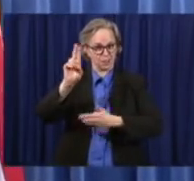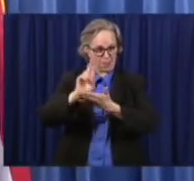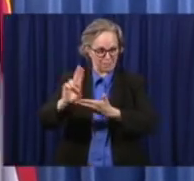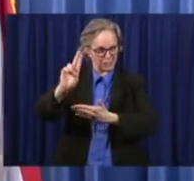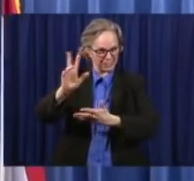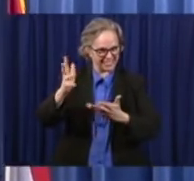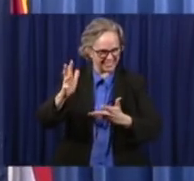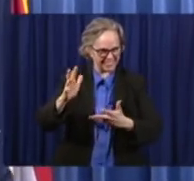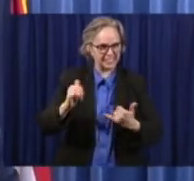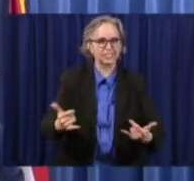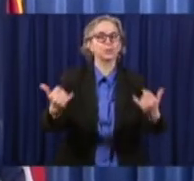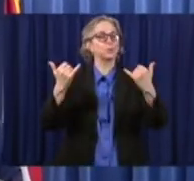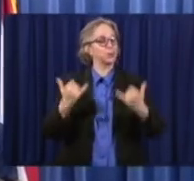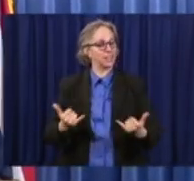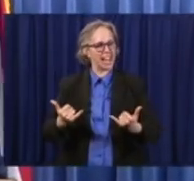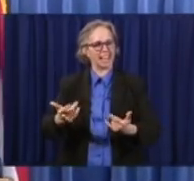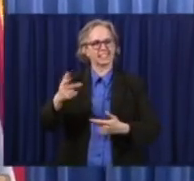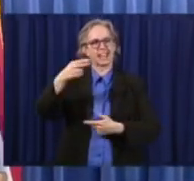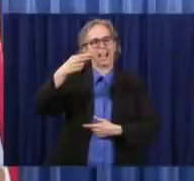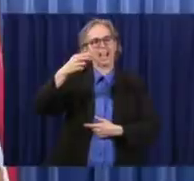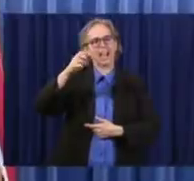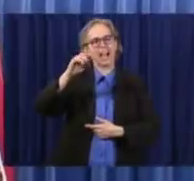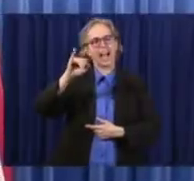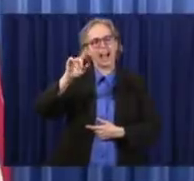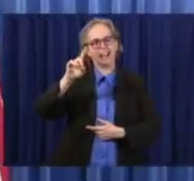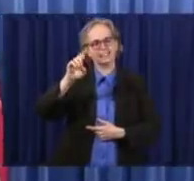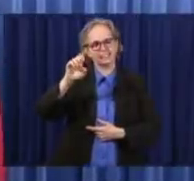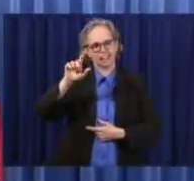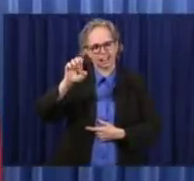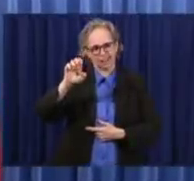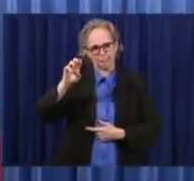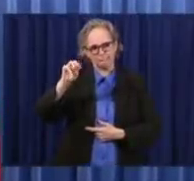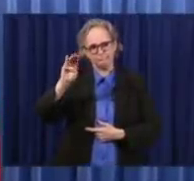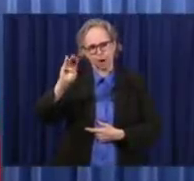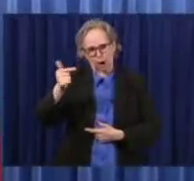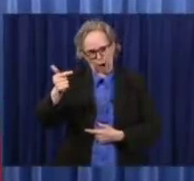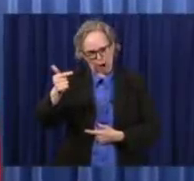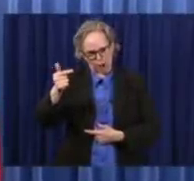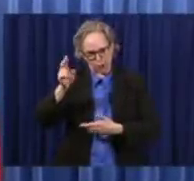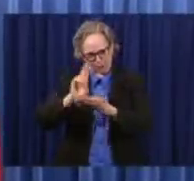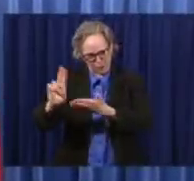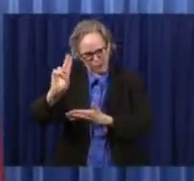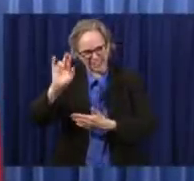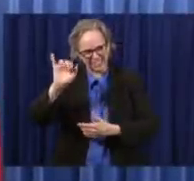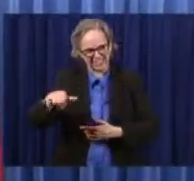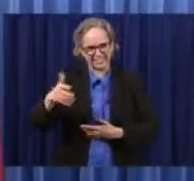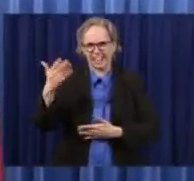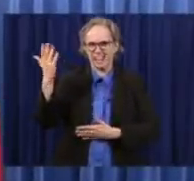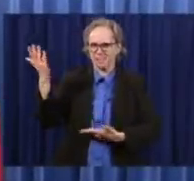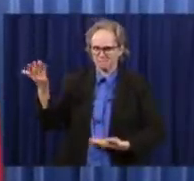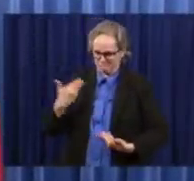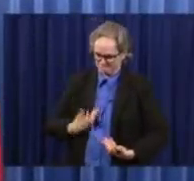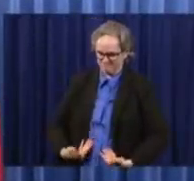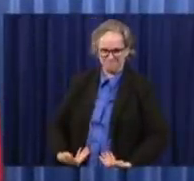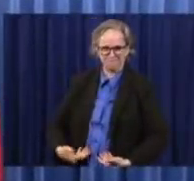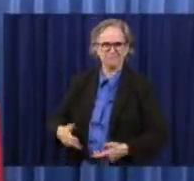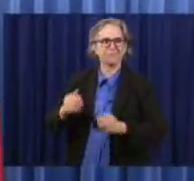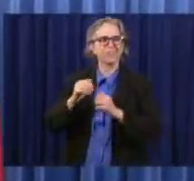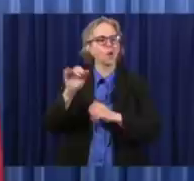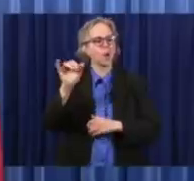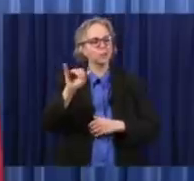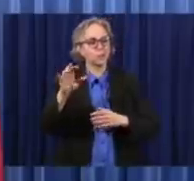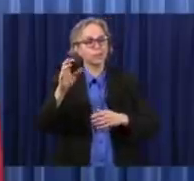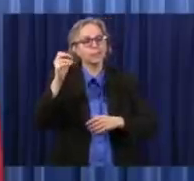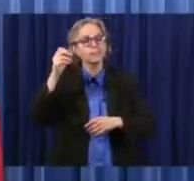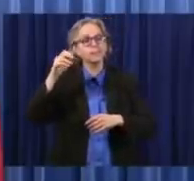Heidelberg University. I also now have a Heidelberg tie on. Also, of course, located in Tiffin. Take a listen to